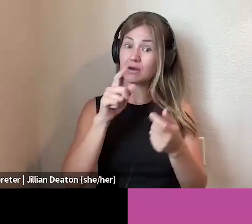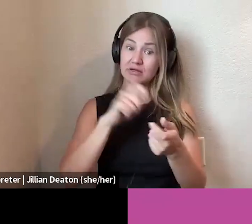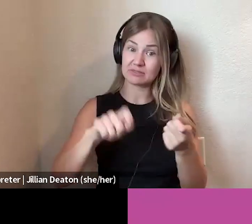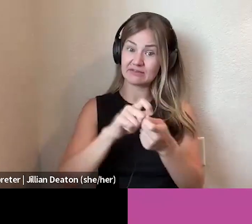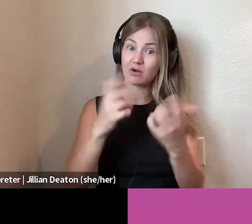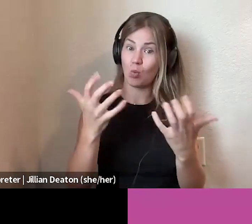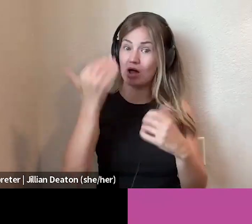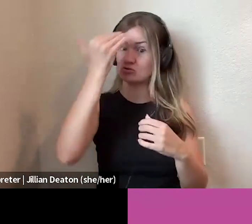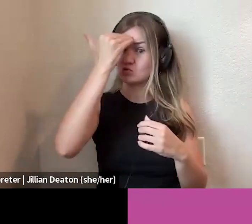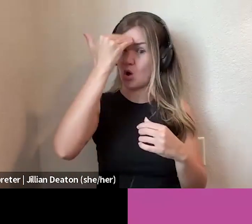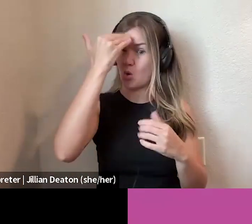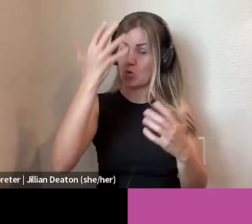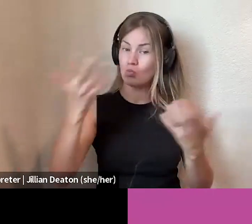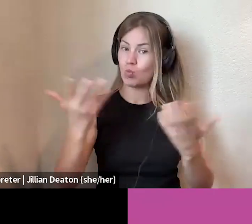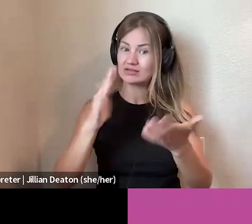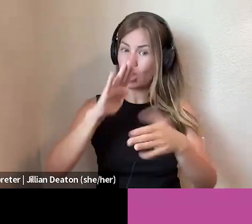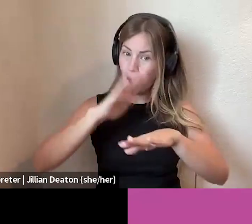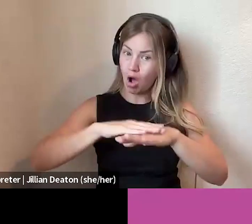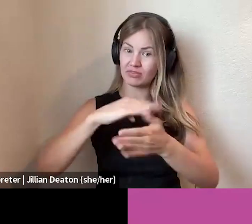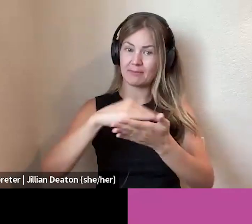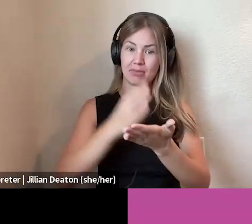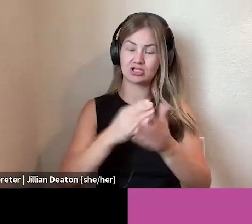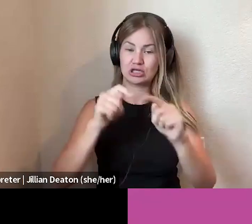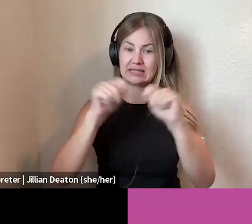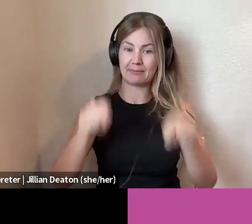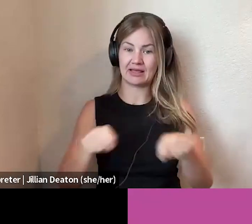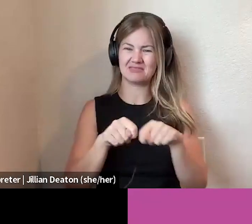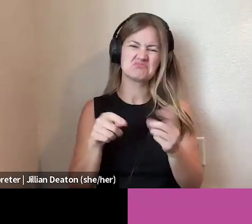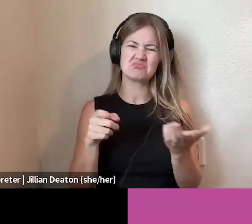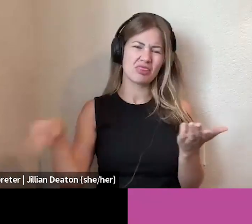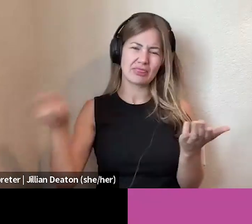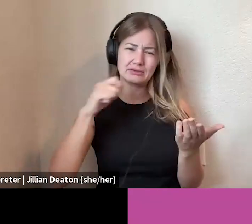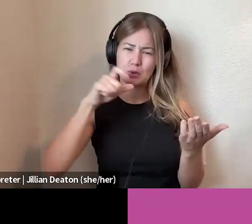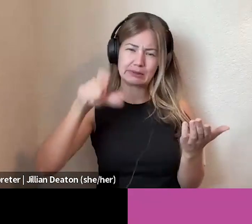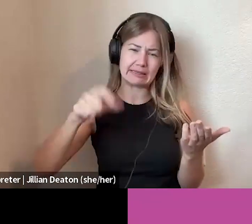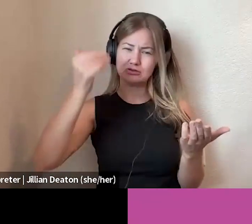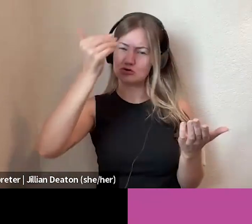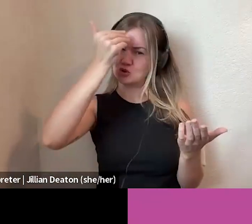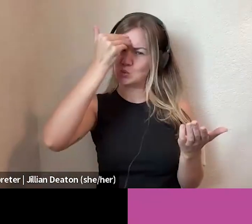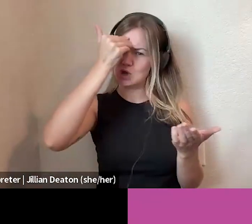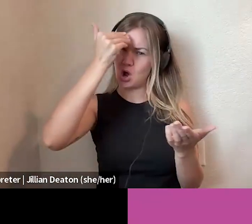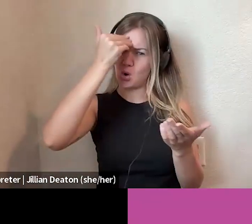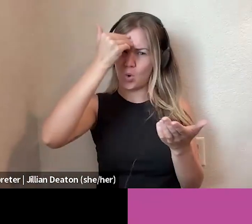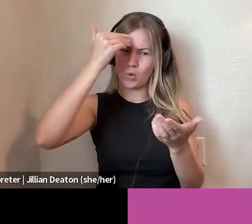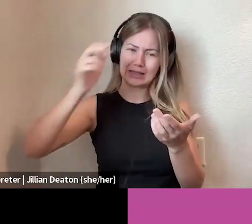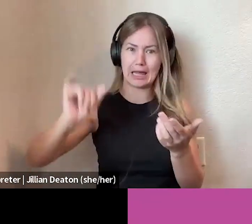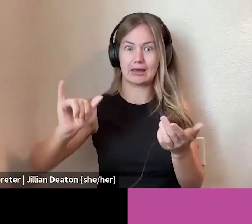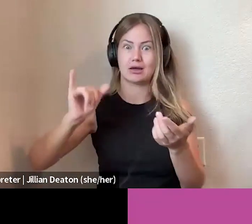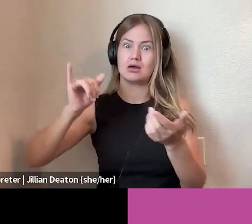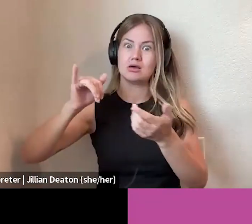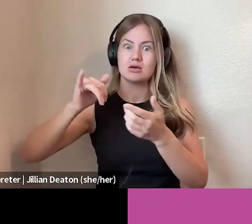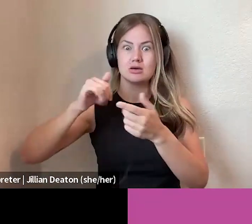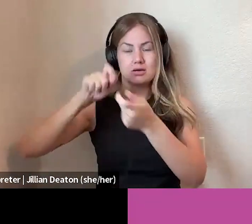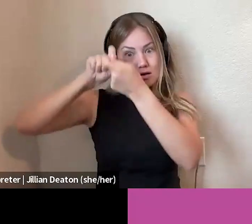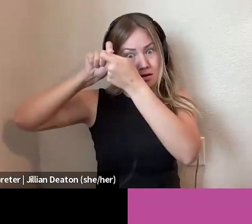template. Um, I don't think they need to know the type of lavalier you're gonna use, like unless it's